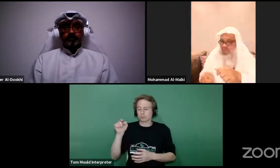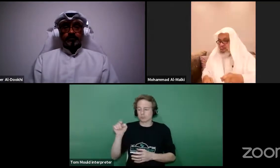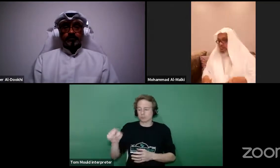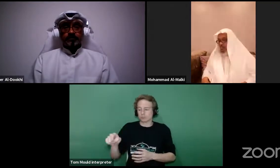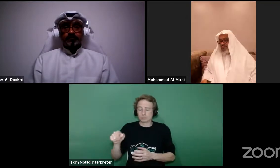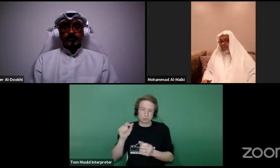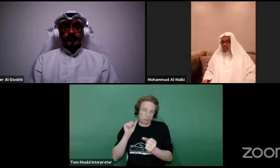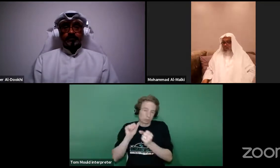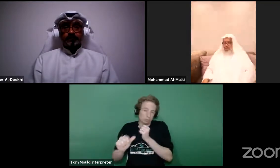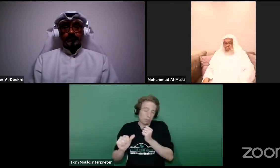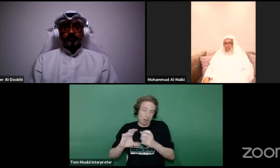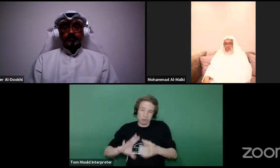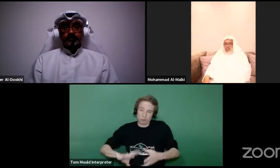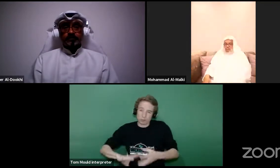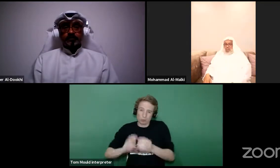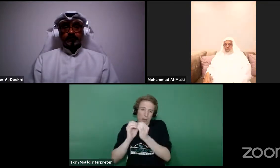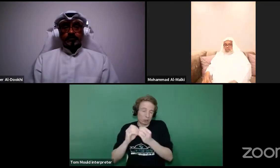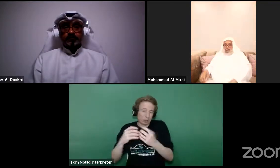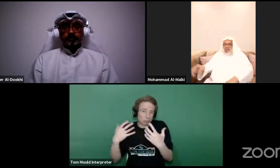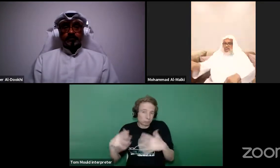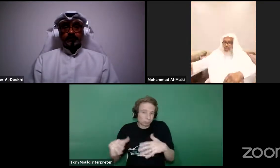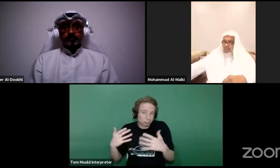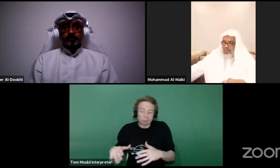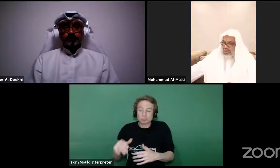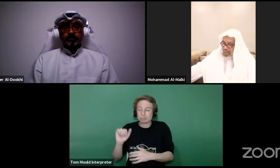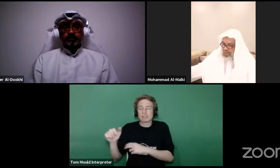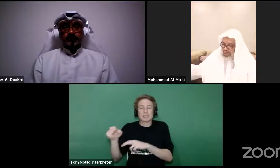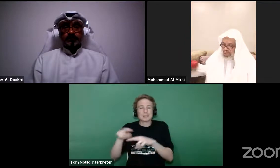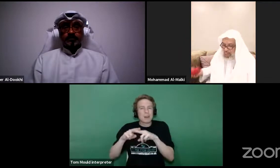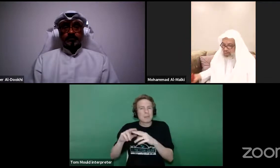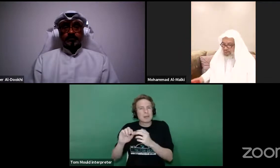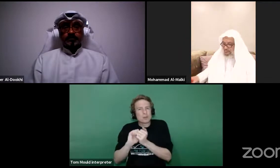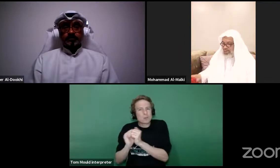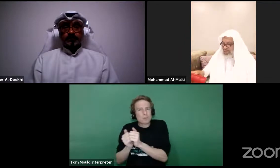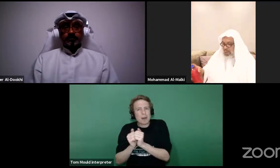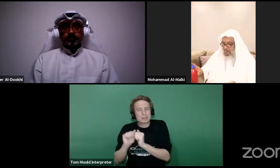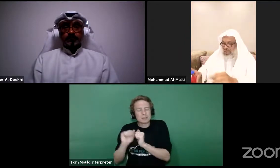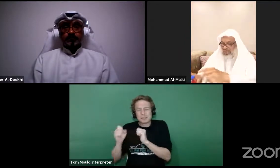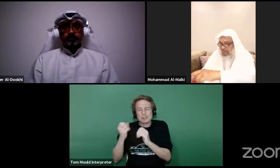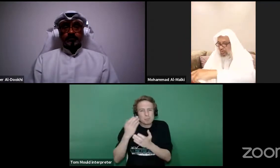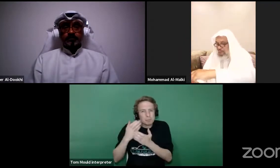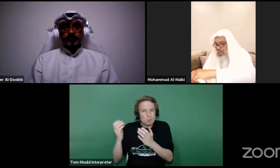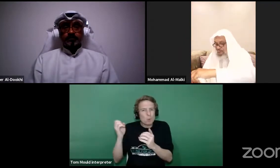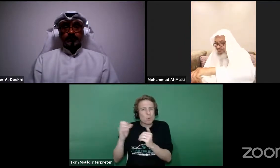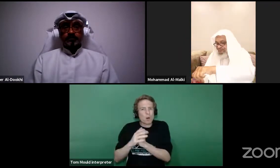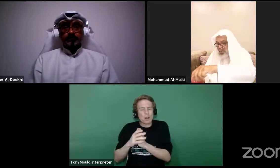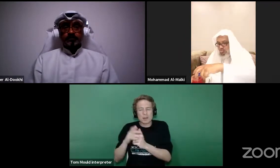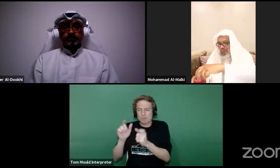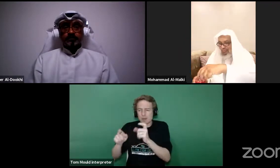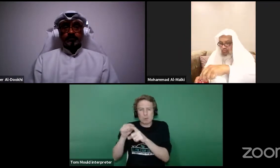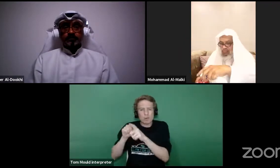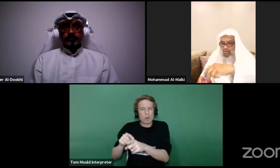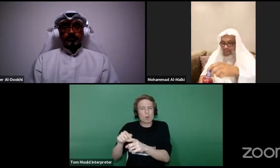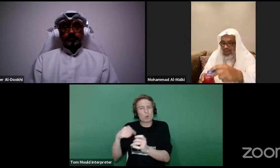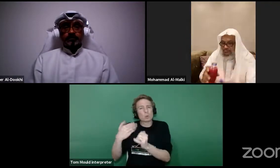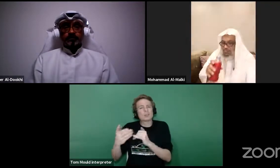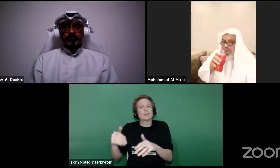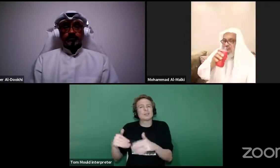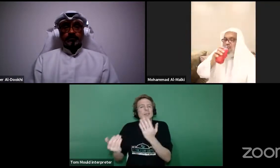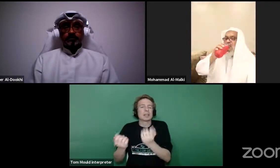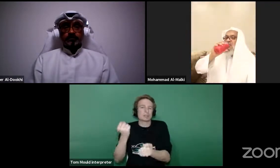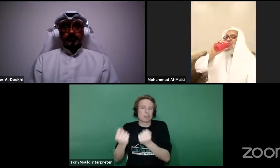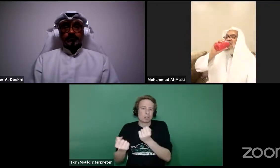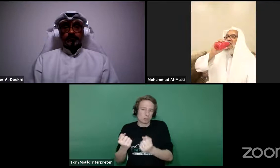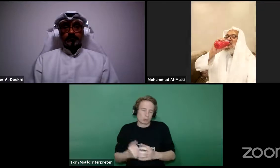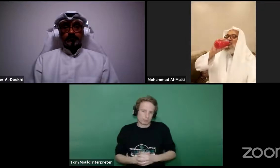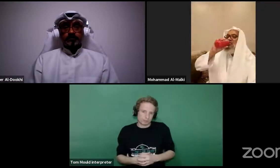best of creation, and upon his family and companions and his pure wives and those who follow them until the day of resurrection.